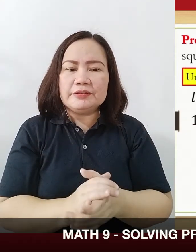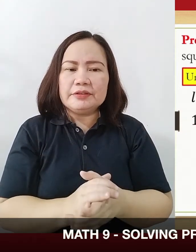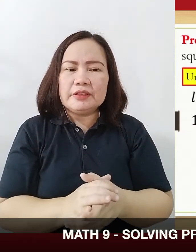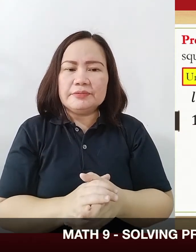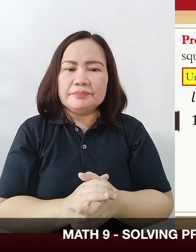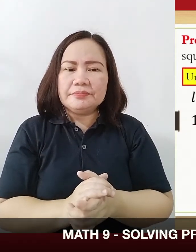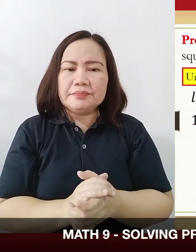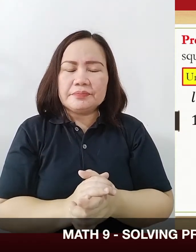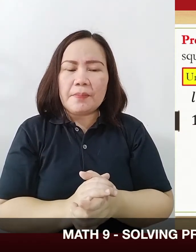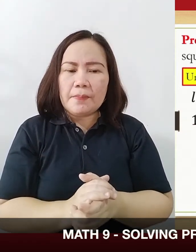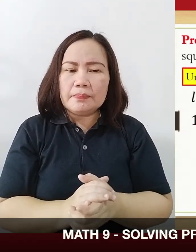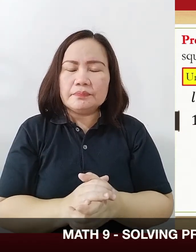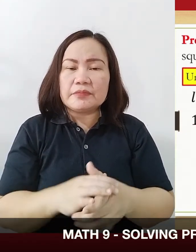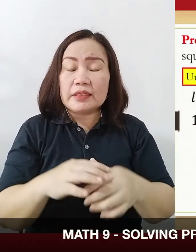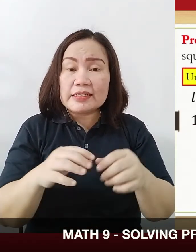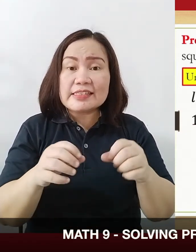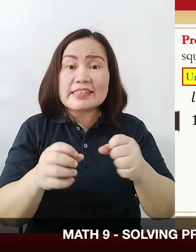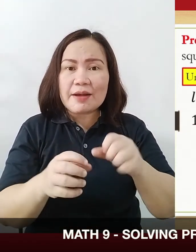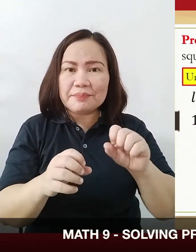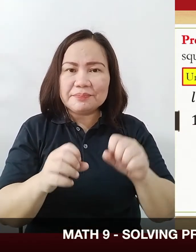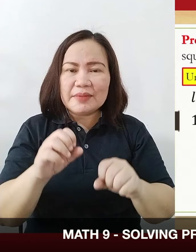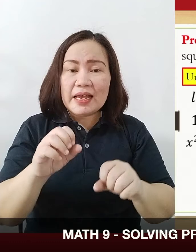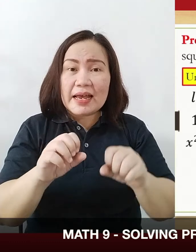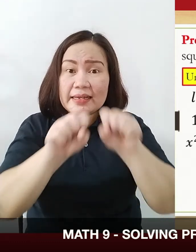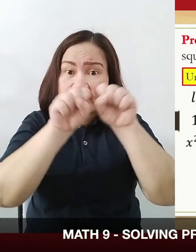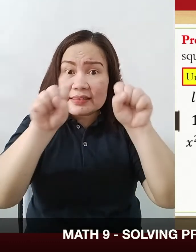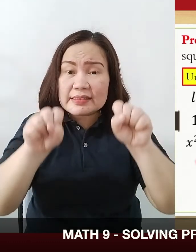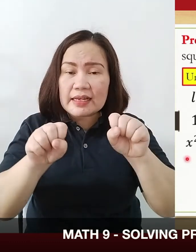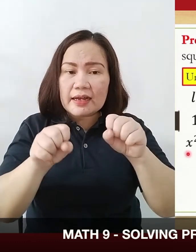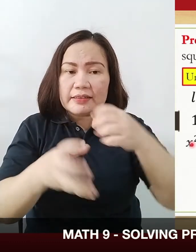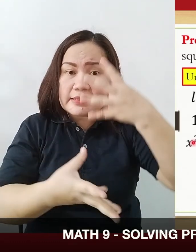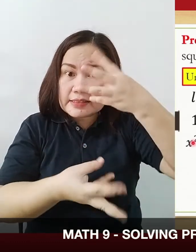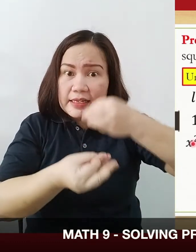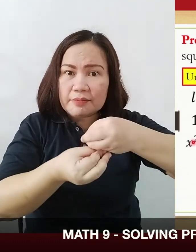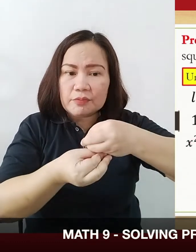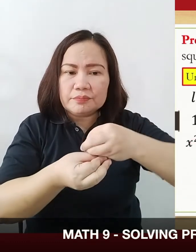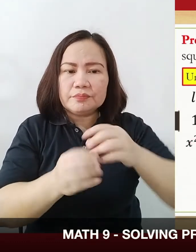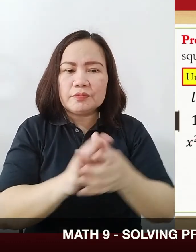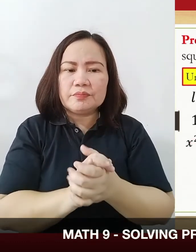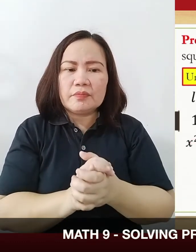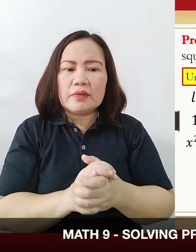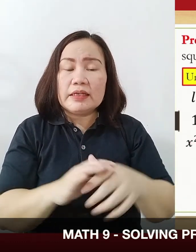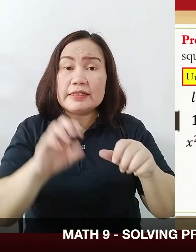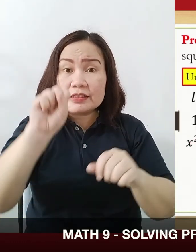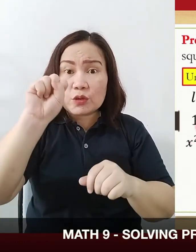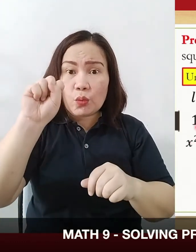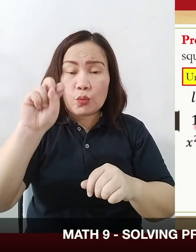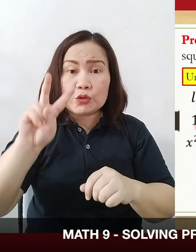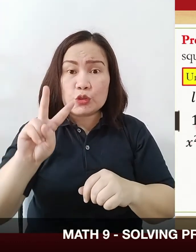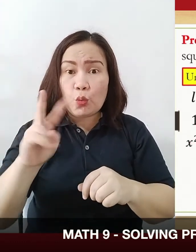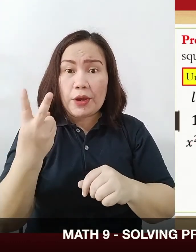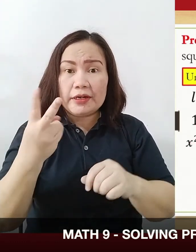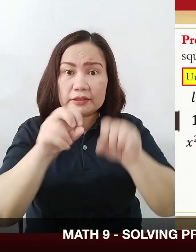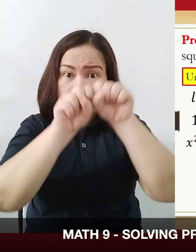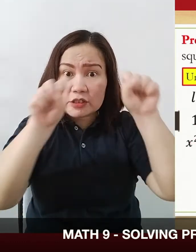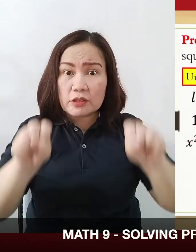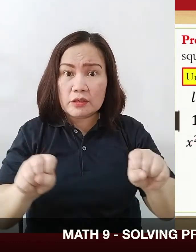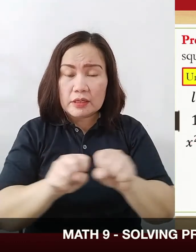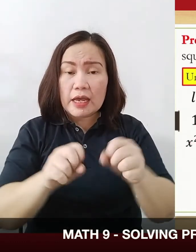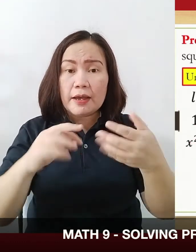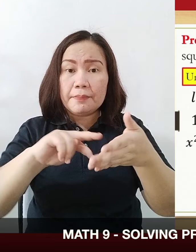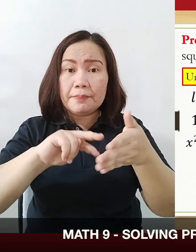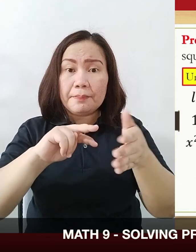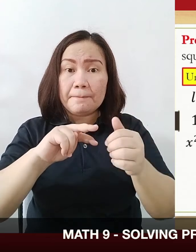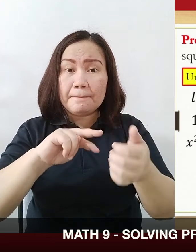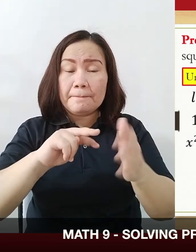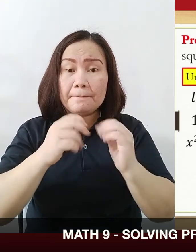is the sum of the square of the number. So, we will have x squared, i-square natin siya, and then 19 minus